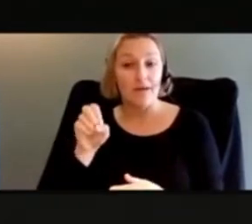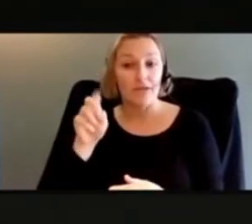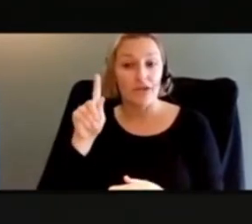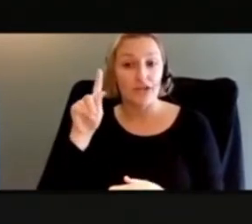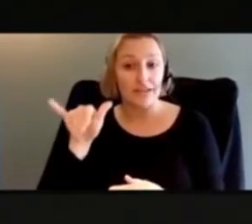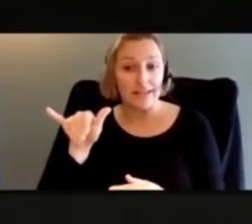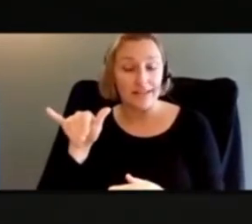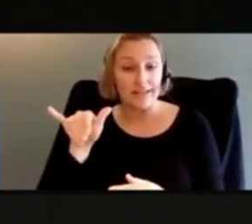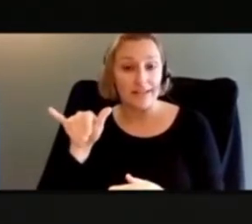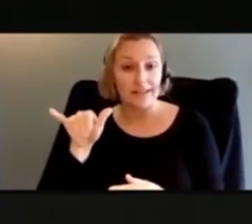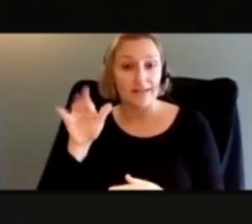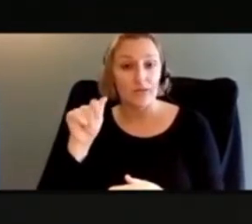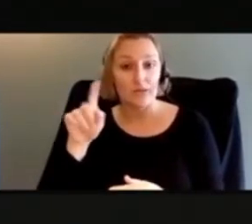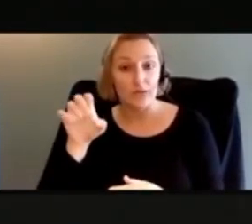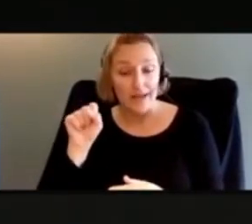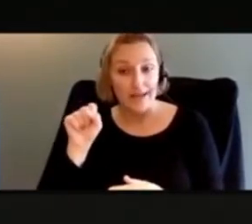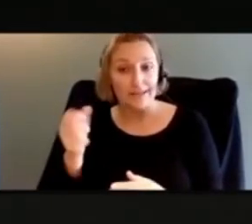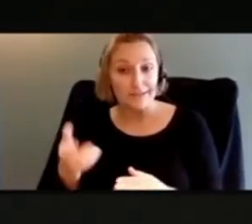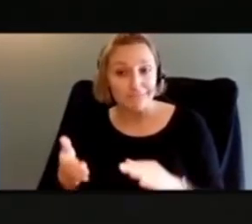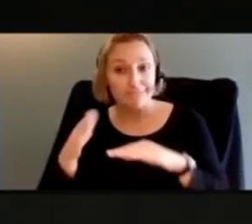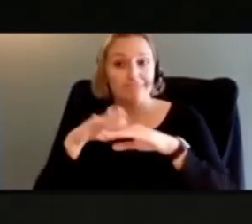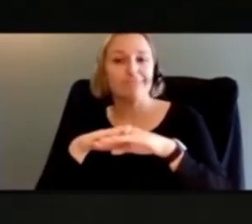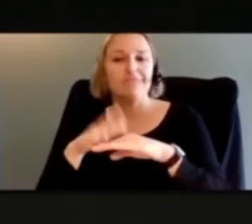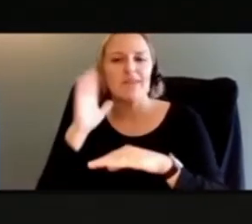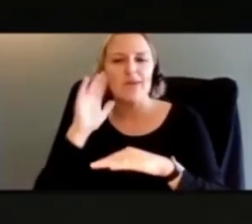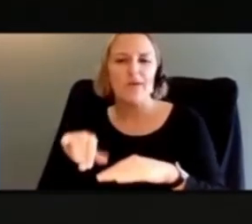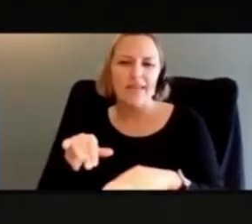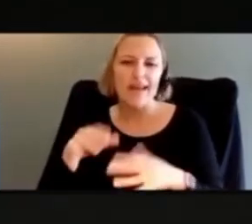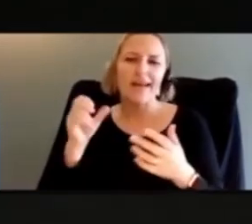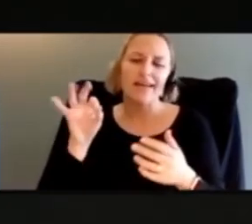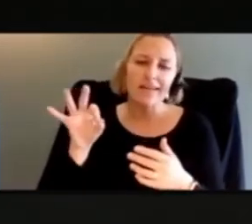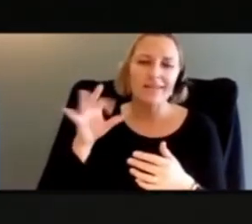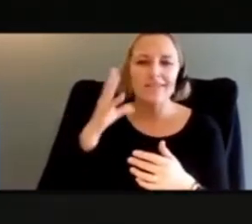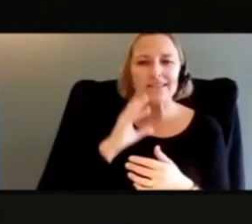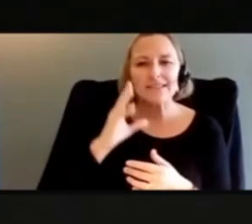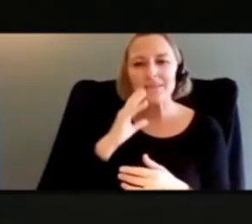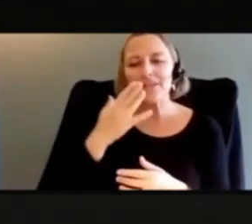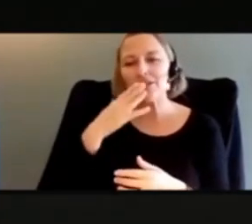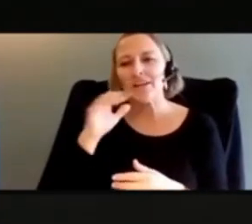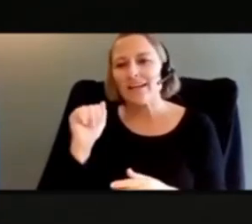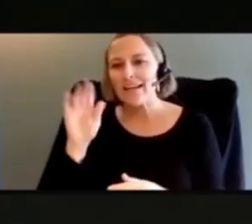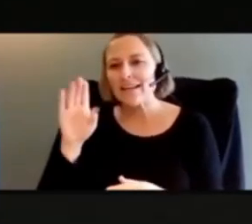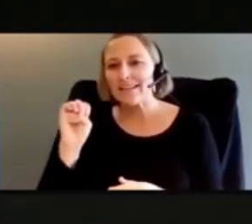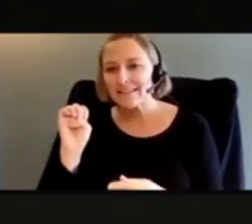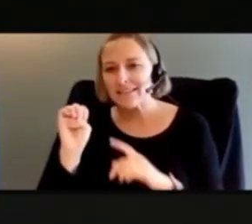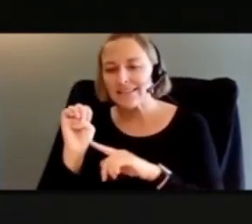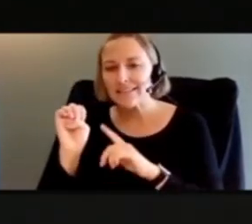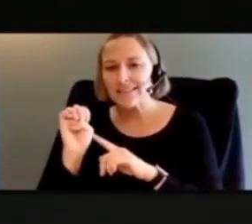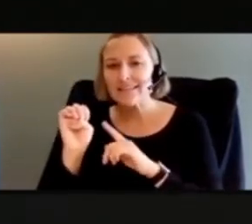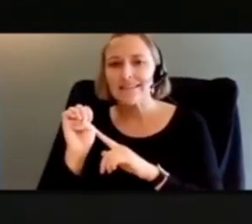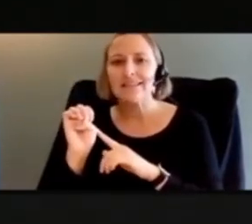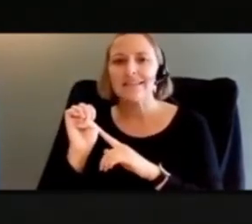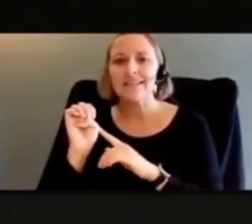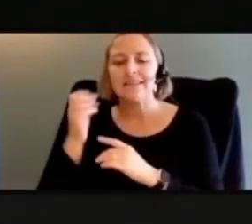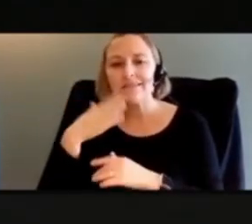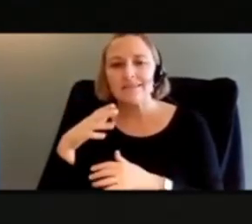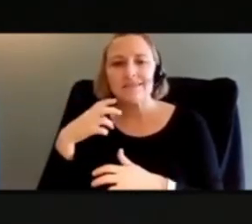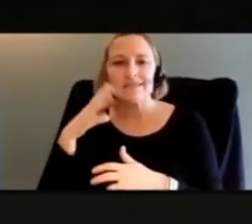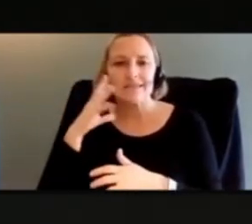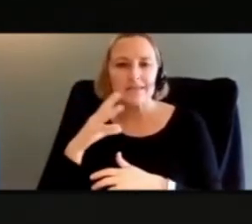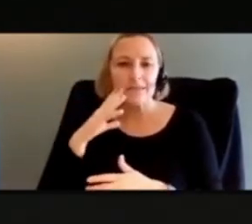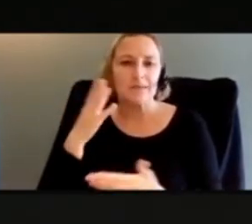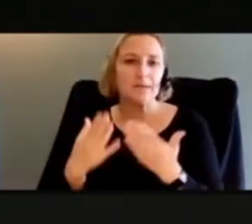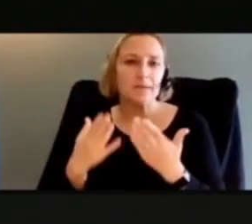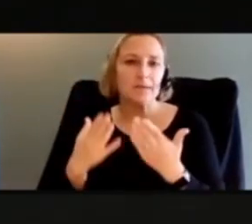those root causes, poverty being one of them, of adverse communal environments contributing to ACEs, could increase by